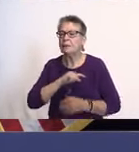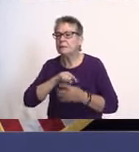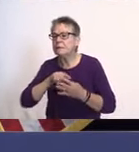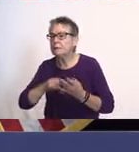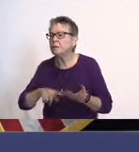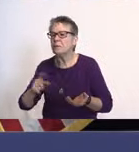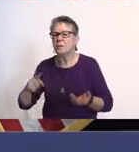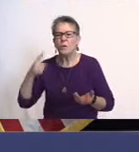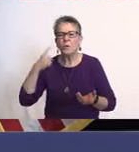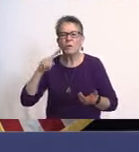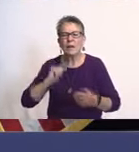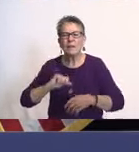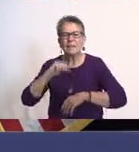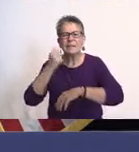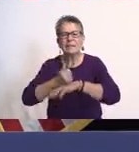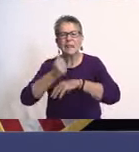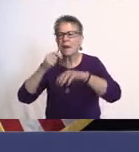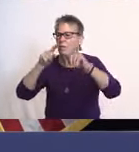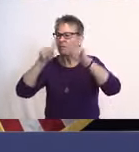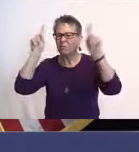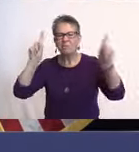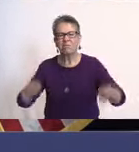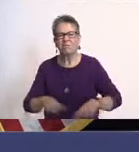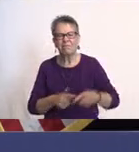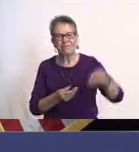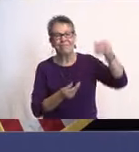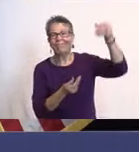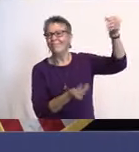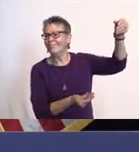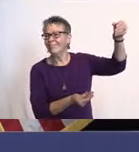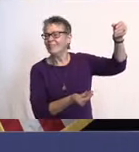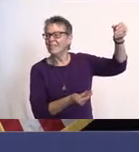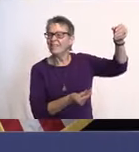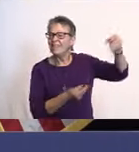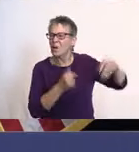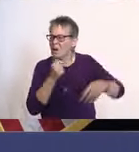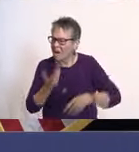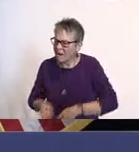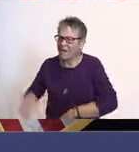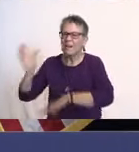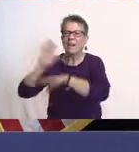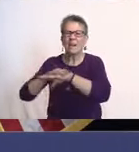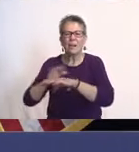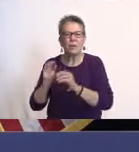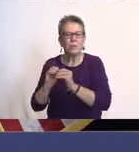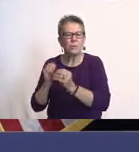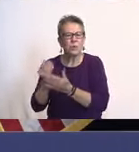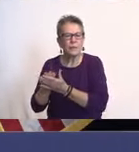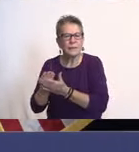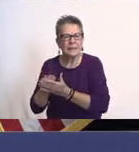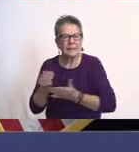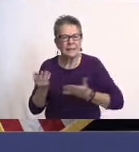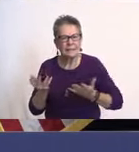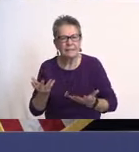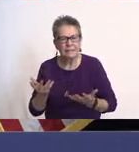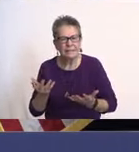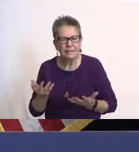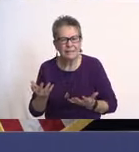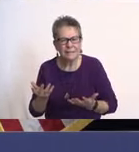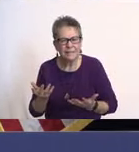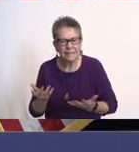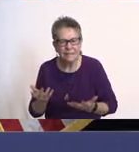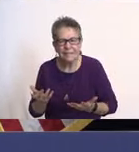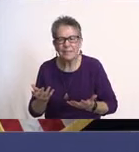Governor, I'd like to ask you your reaction to Senator Vin Gopal signing on to Declan O'Scanlan's bill to limit your emergency power. Why isn't